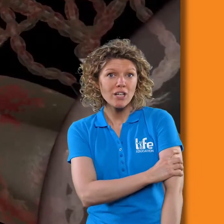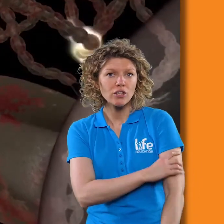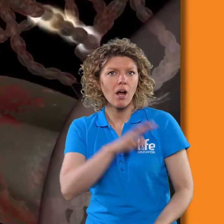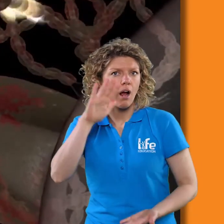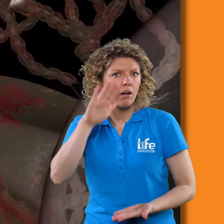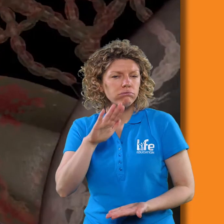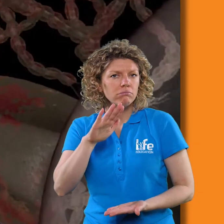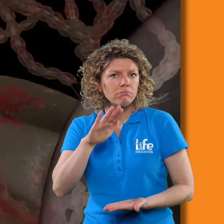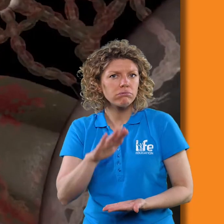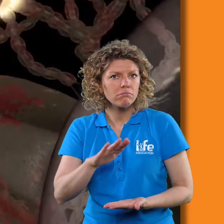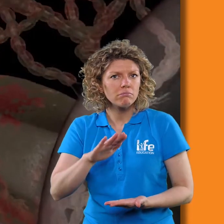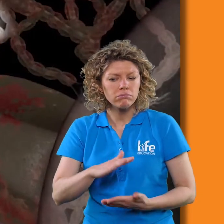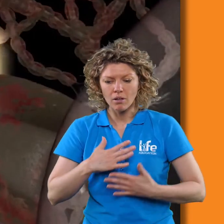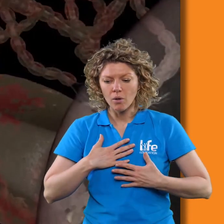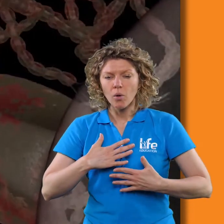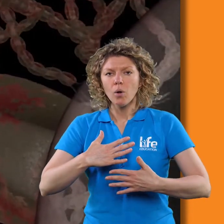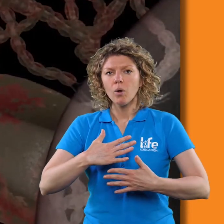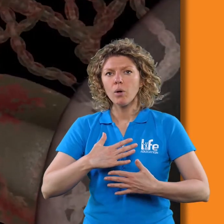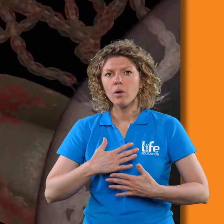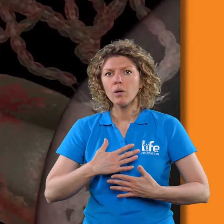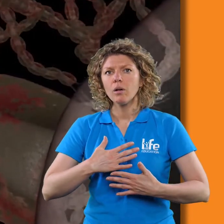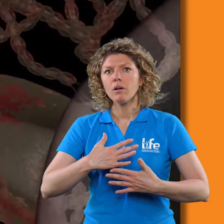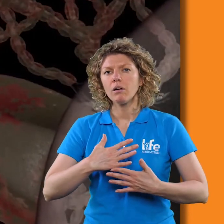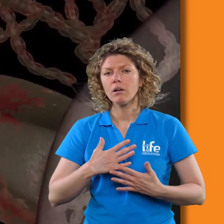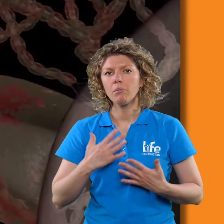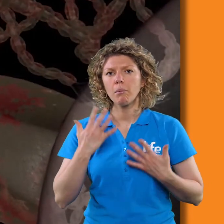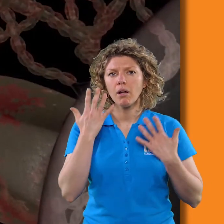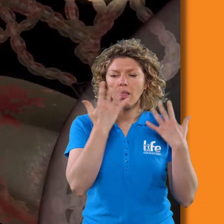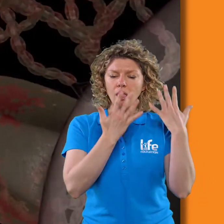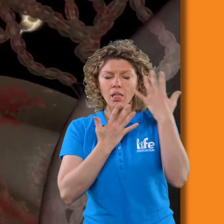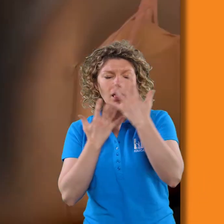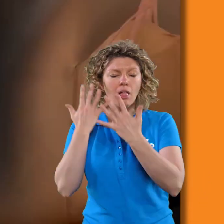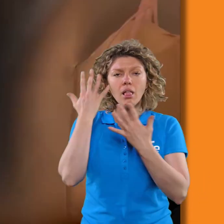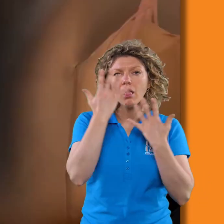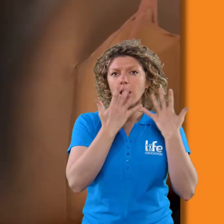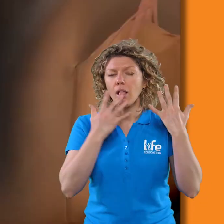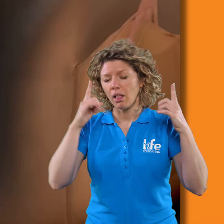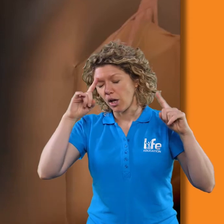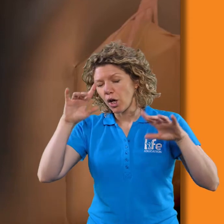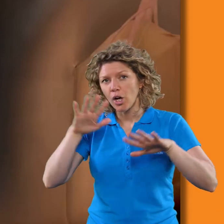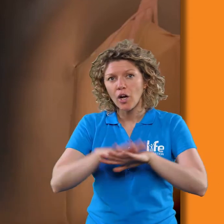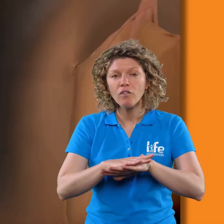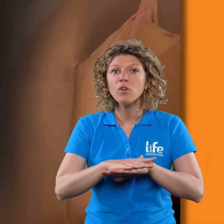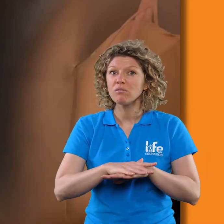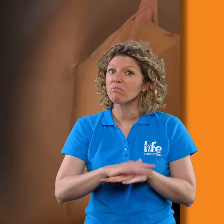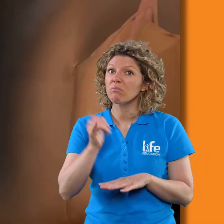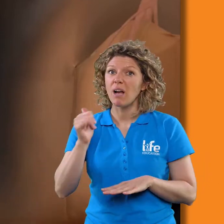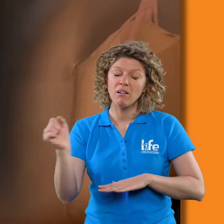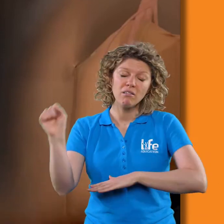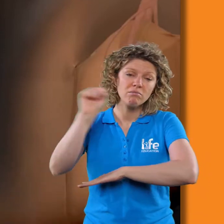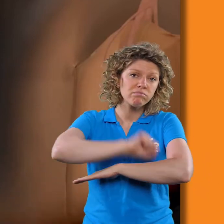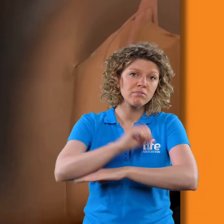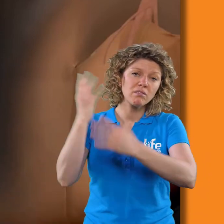slower. The person becomes uncoordinated, confused, and may lose consciousness and stop